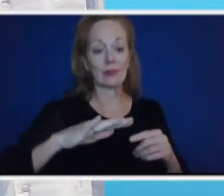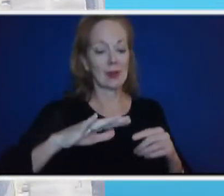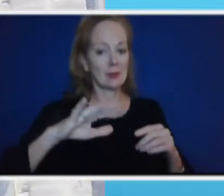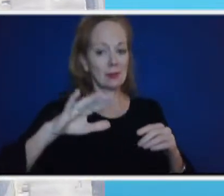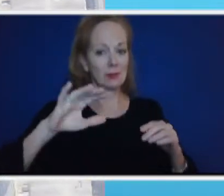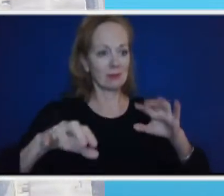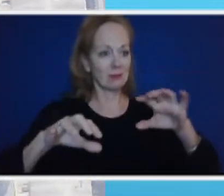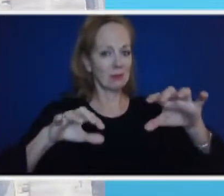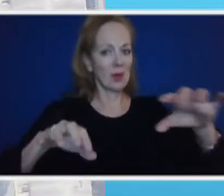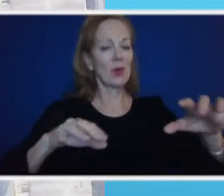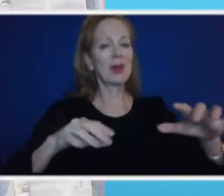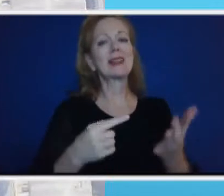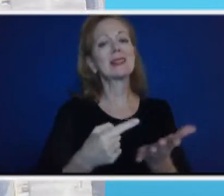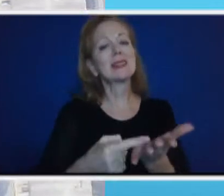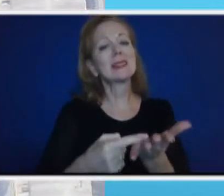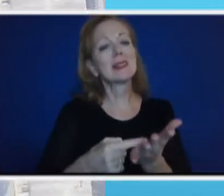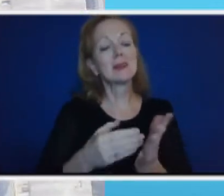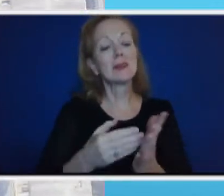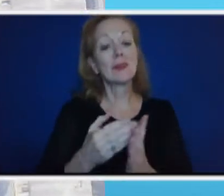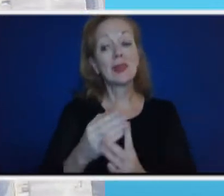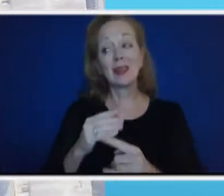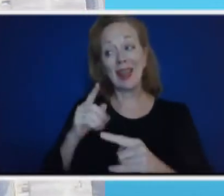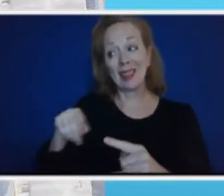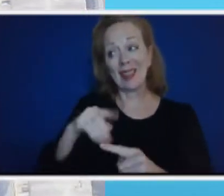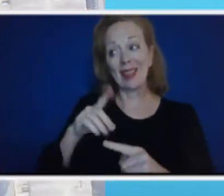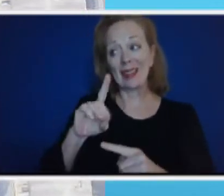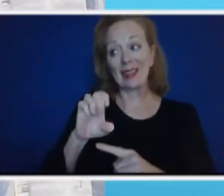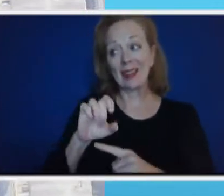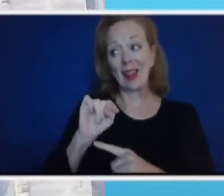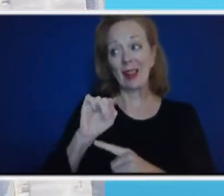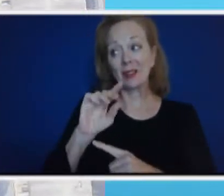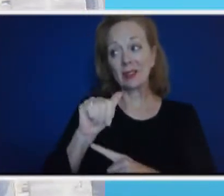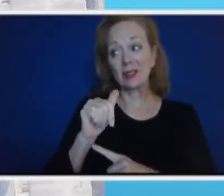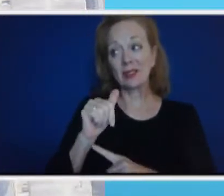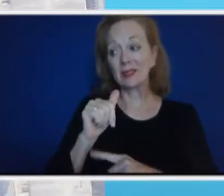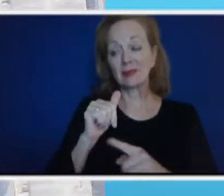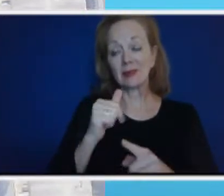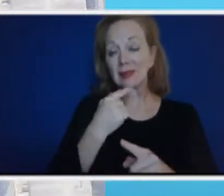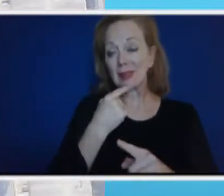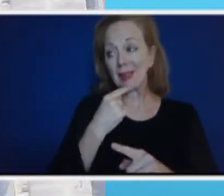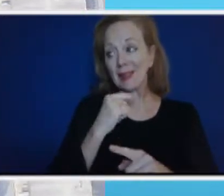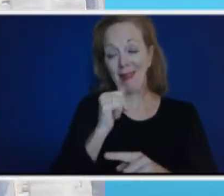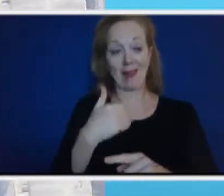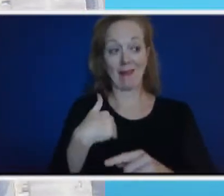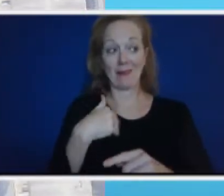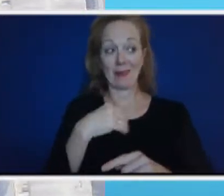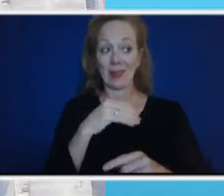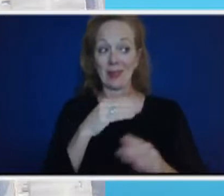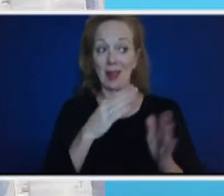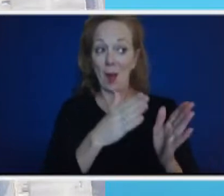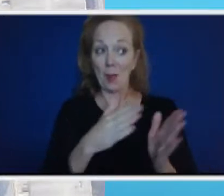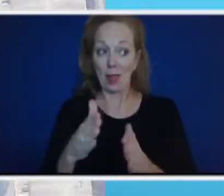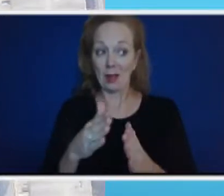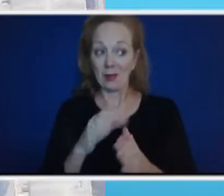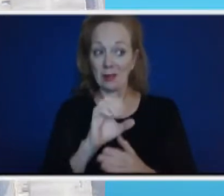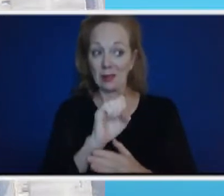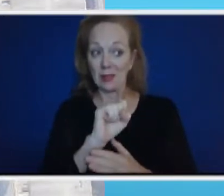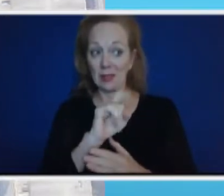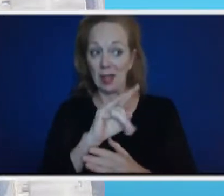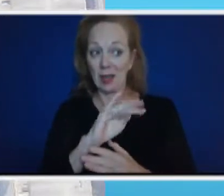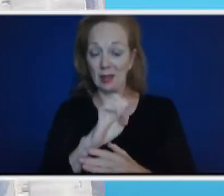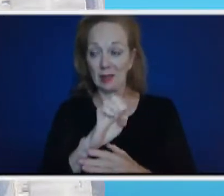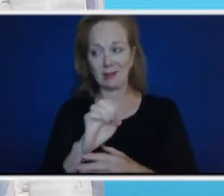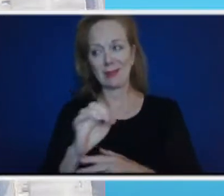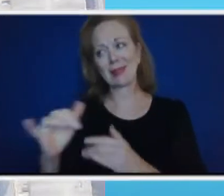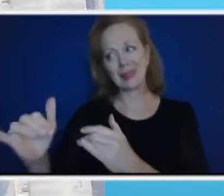talk through that. And the Deltas will say they don't have a site plan. We don't either. It is something that the Griffins would have to engage